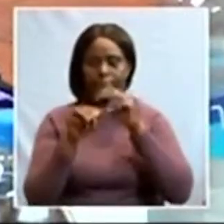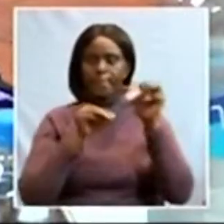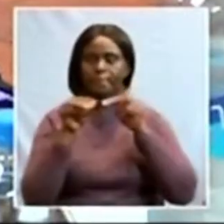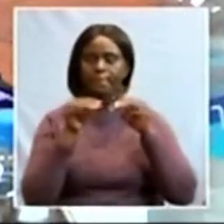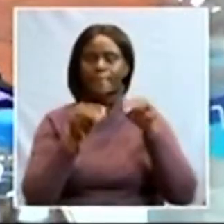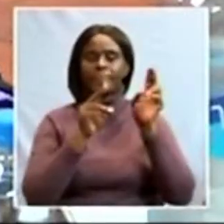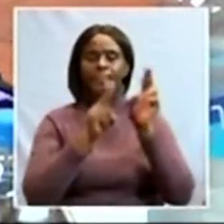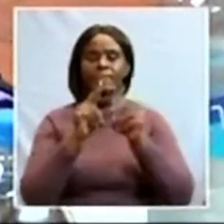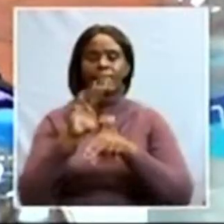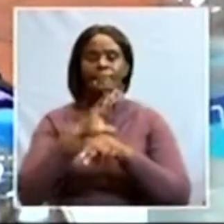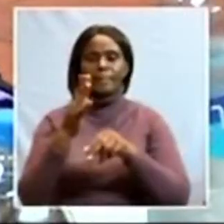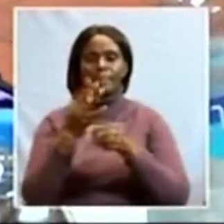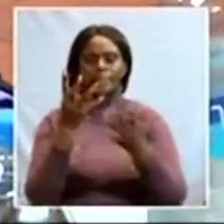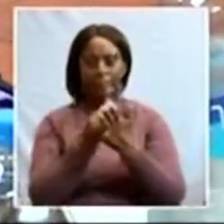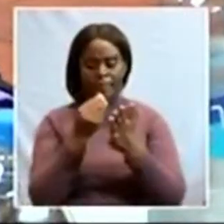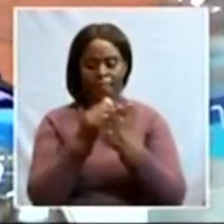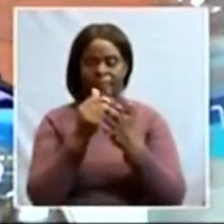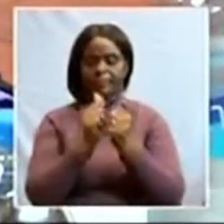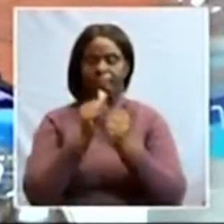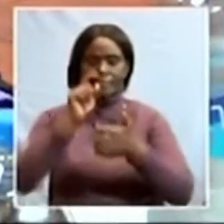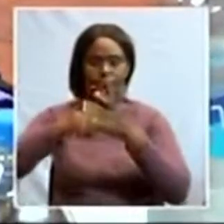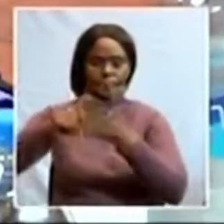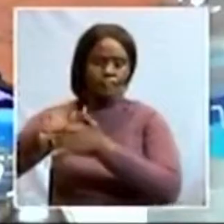response, fees and charges.